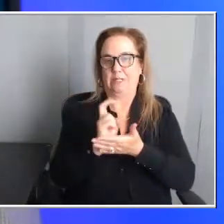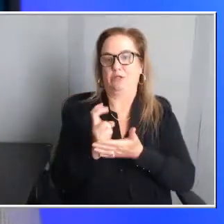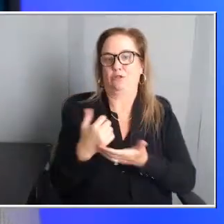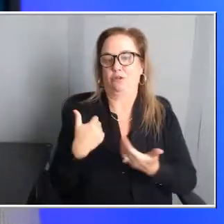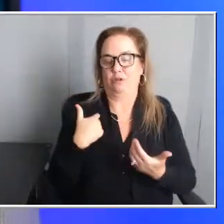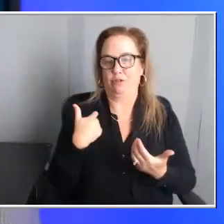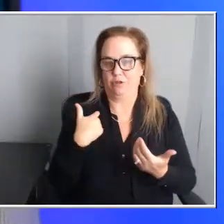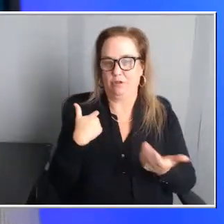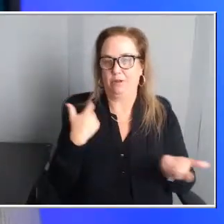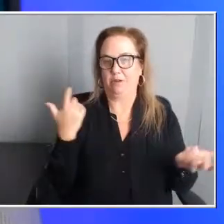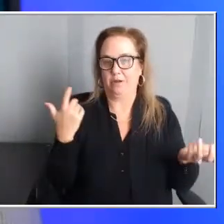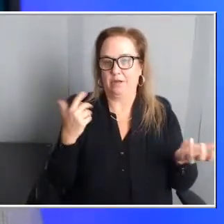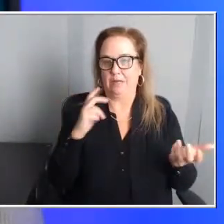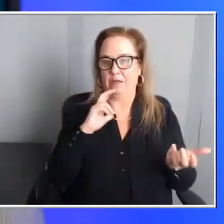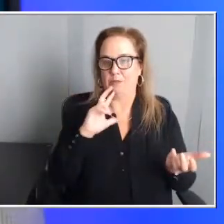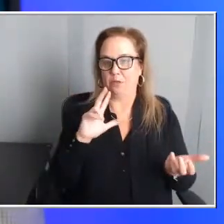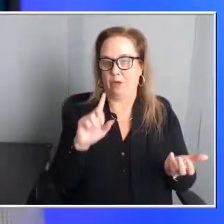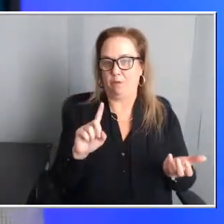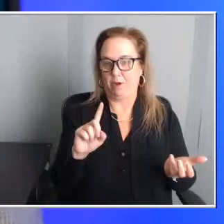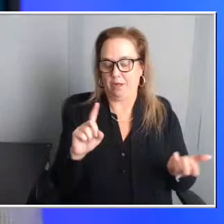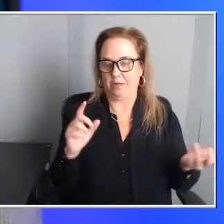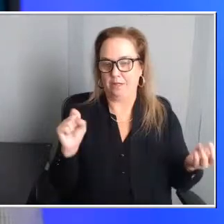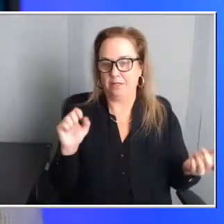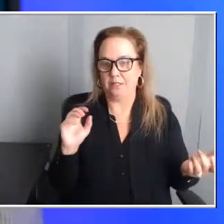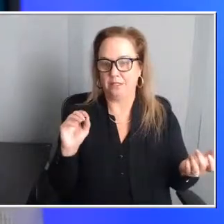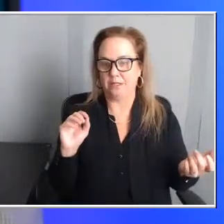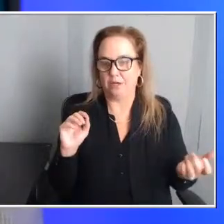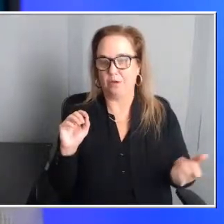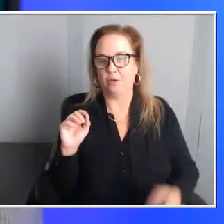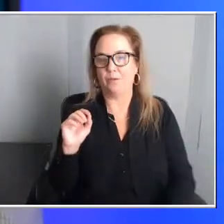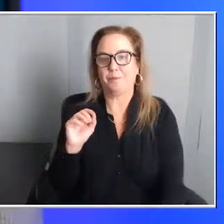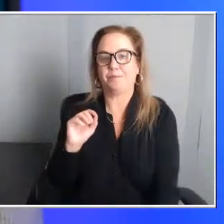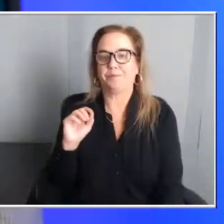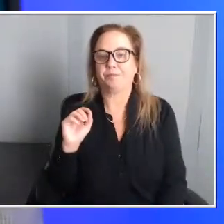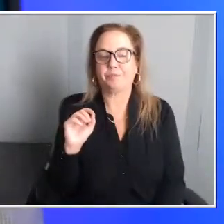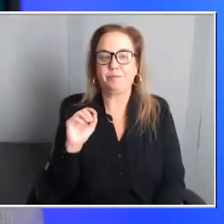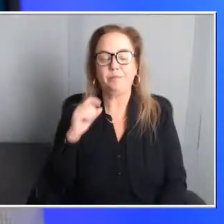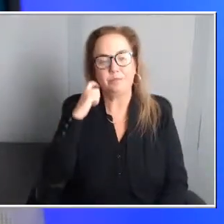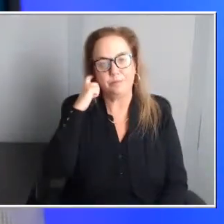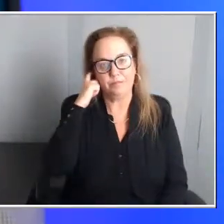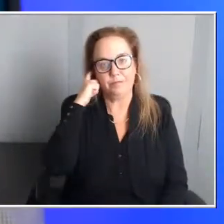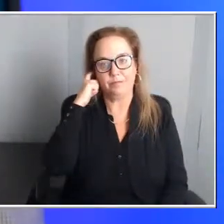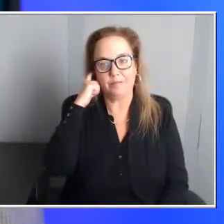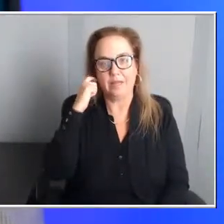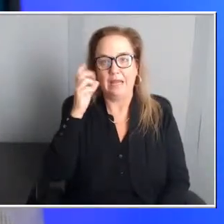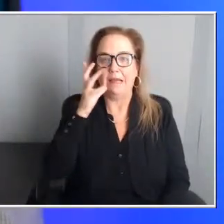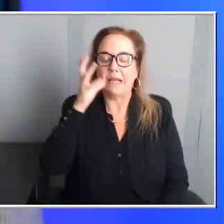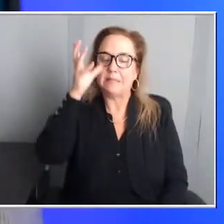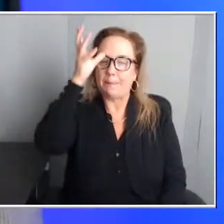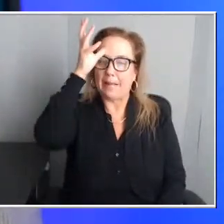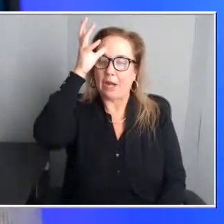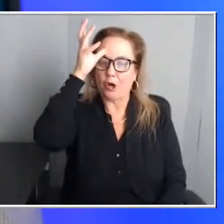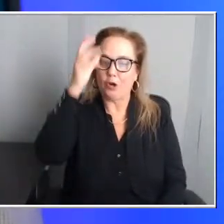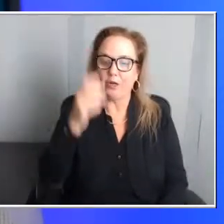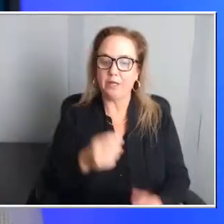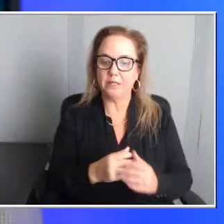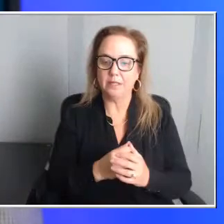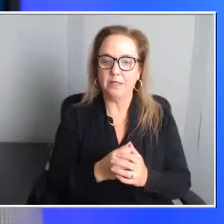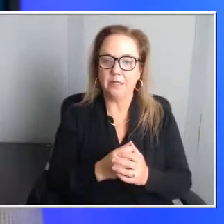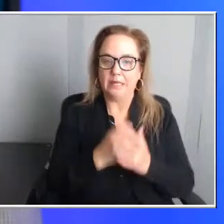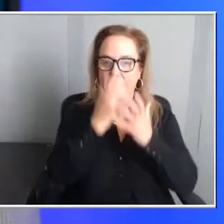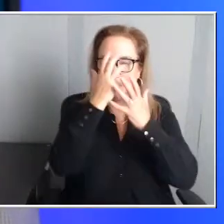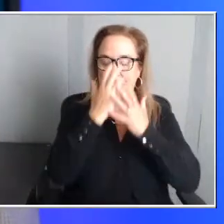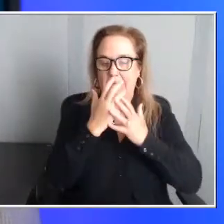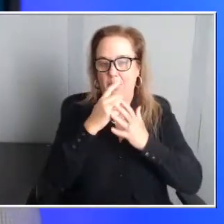that, you know, he was 31 years old. So Oh my gosh. that just, you know, as a parent, it's sad when your